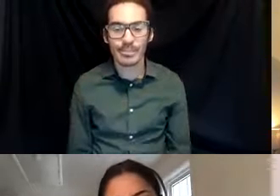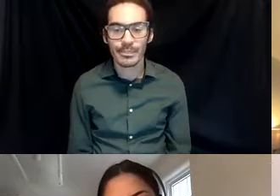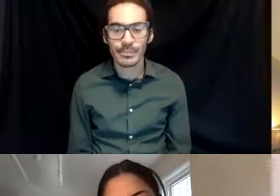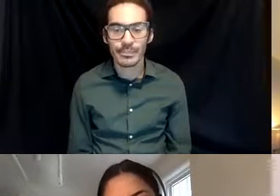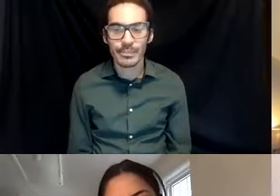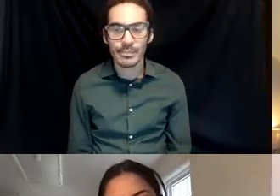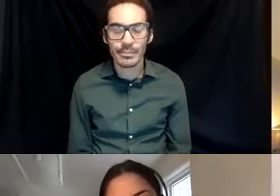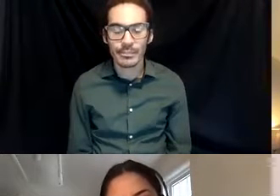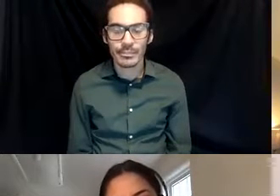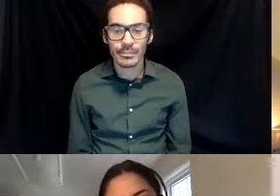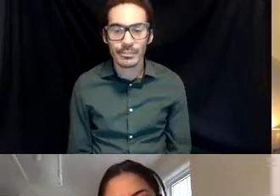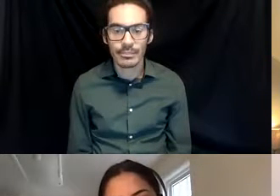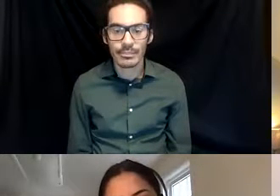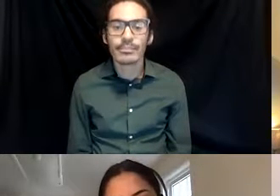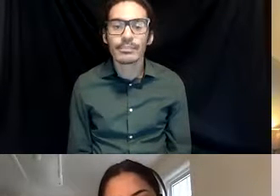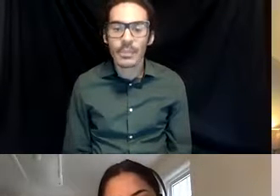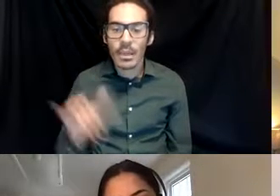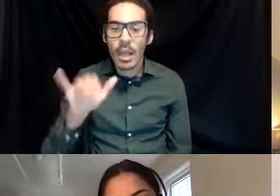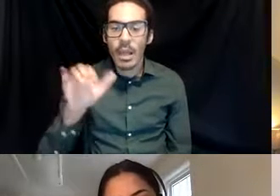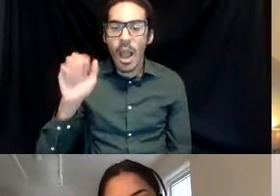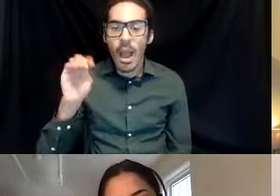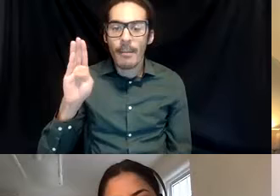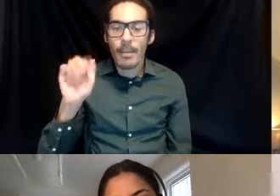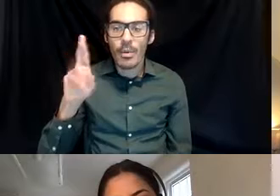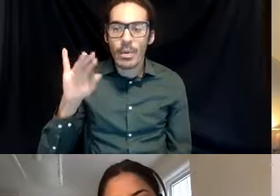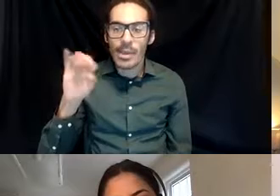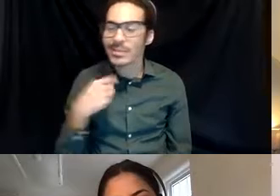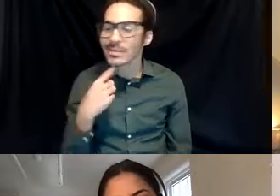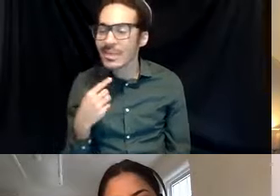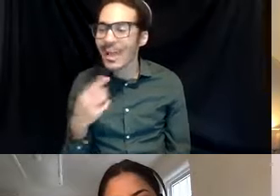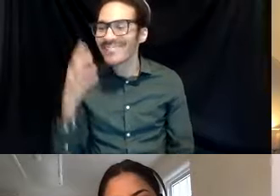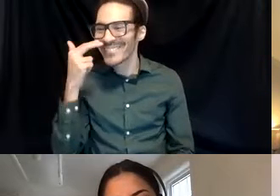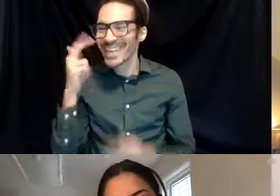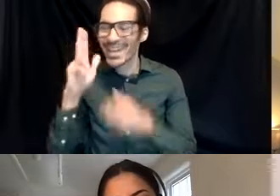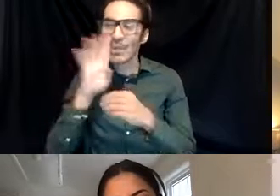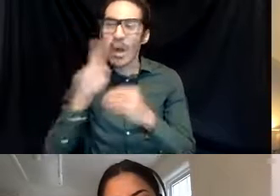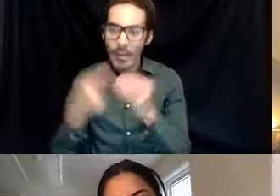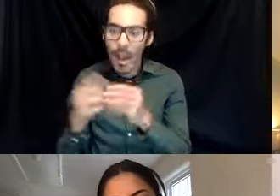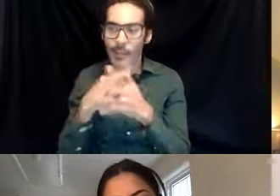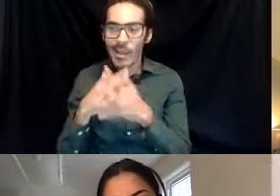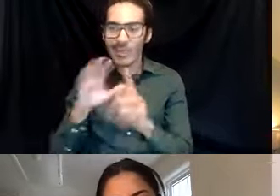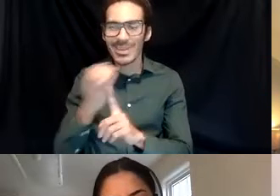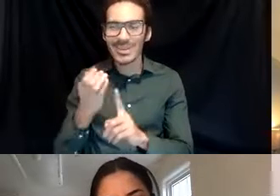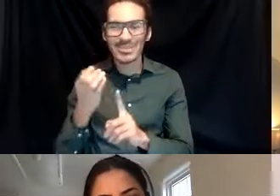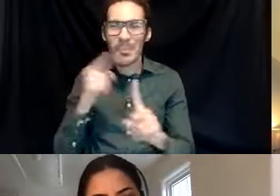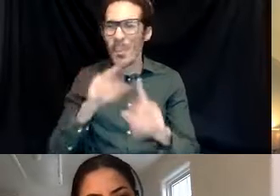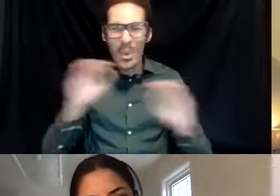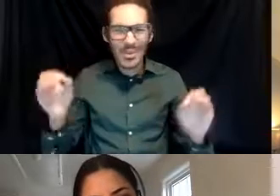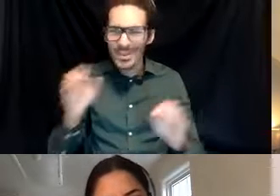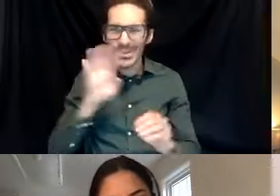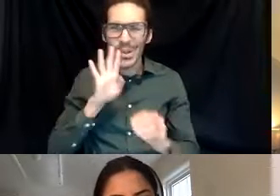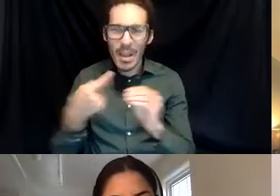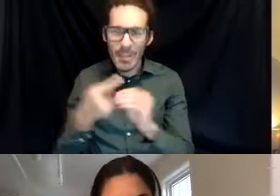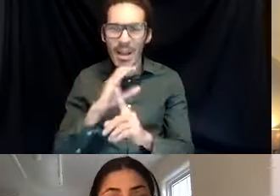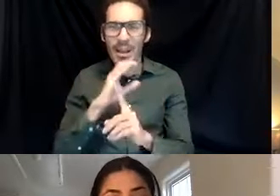And like Ambareen just pointed out, you know, it's funny to talk about American culture. I think it's pointless to talk about American culture. It's 350